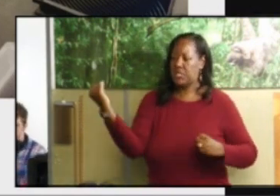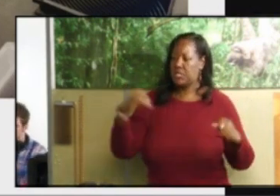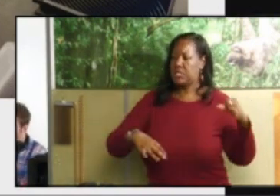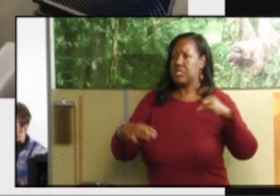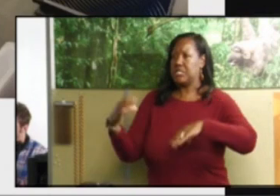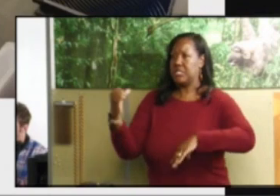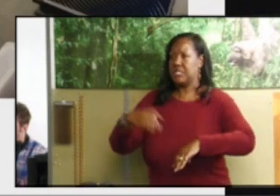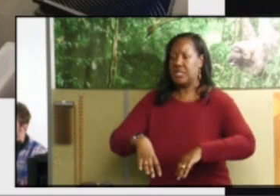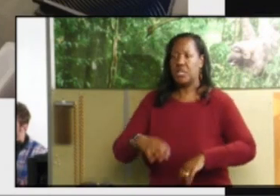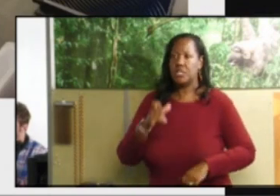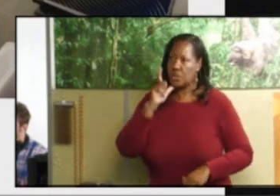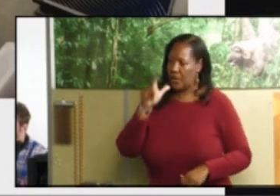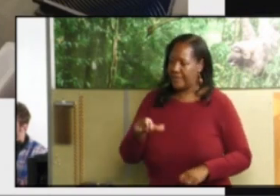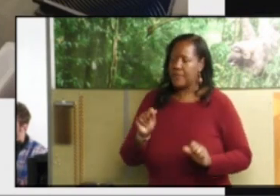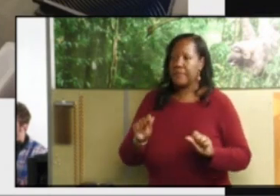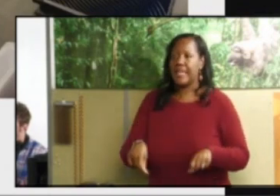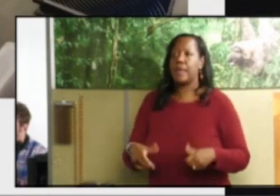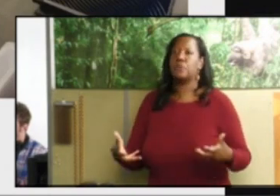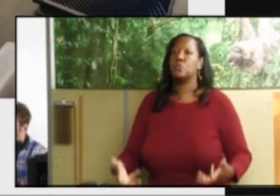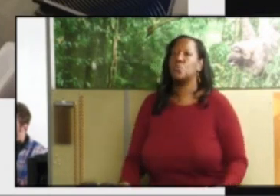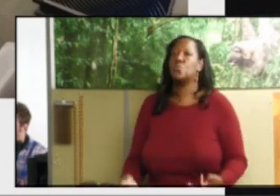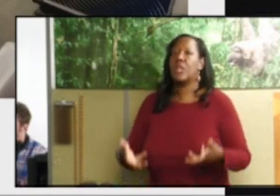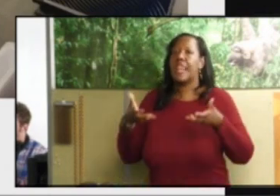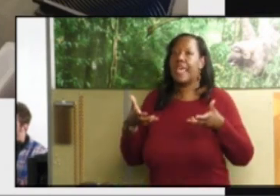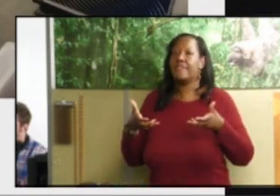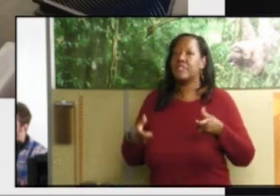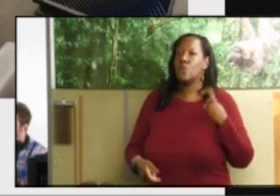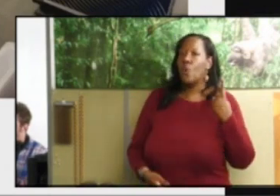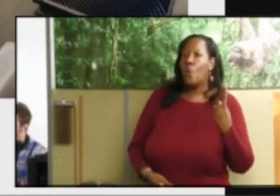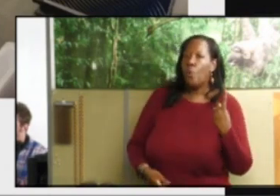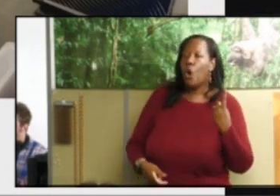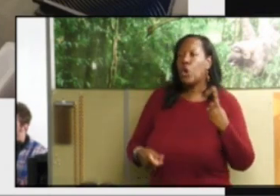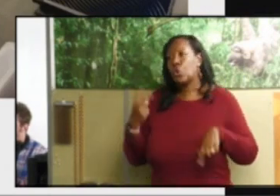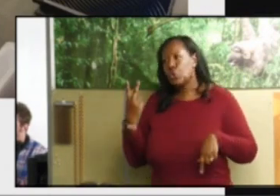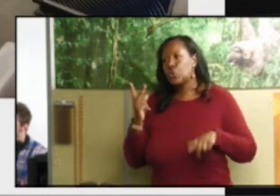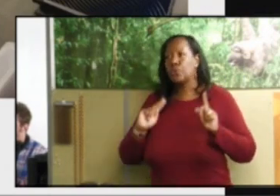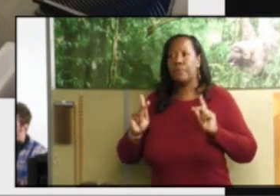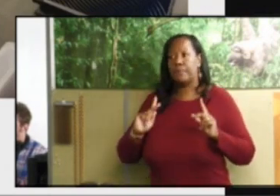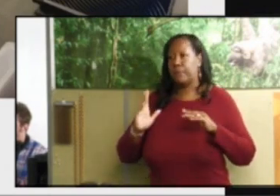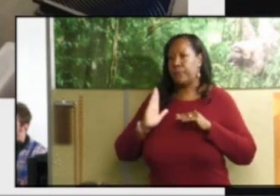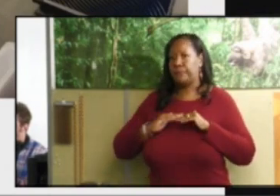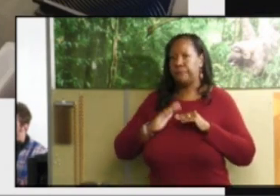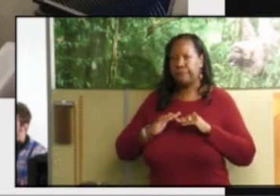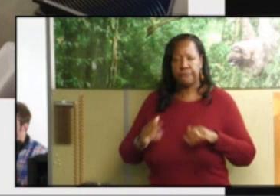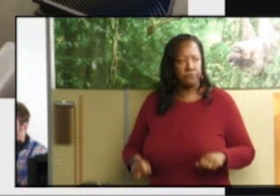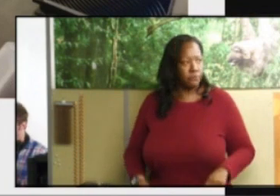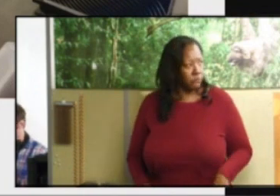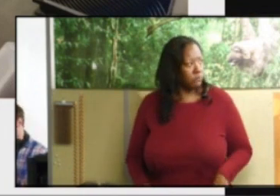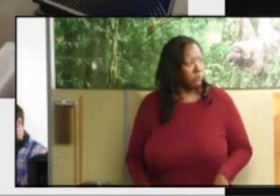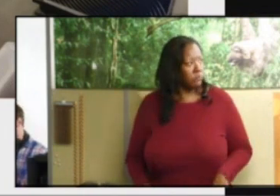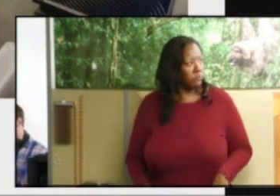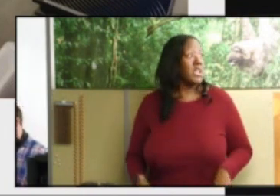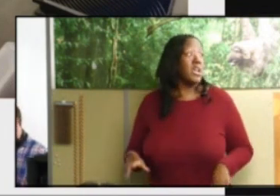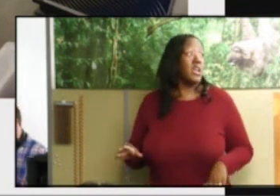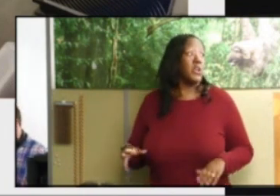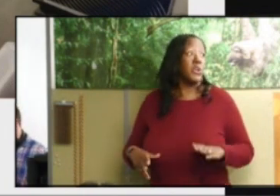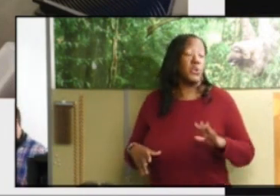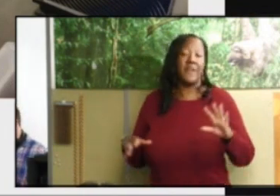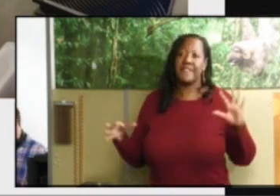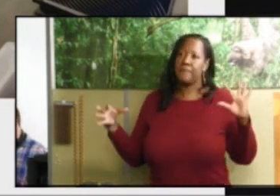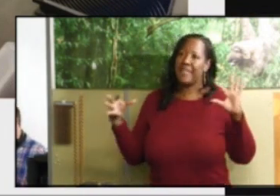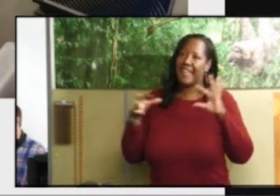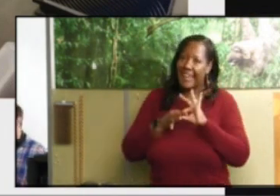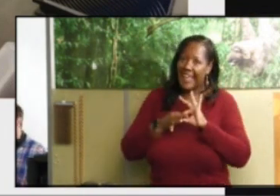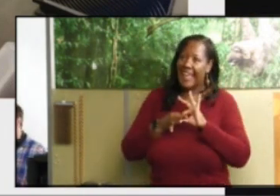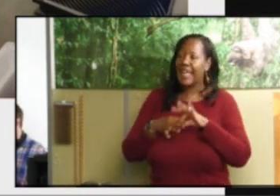be lifted by 1 to 2 people at a time. Multiple components being glued together, clamped